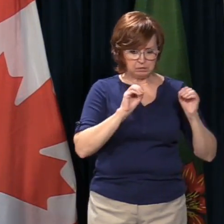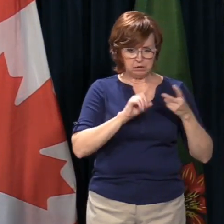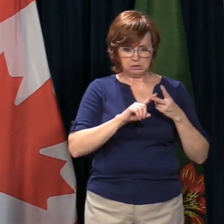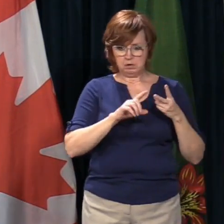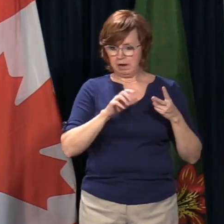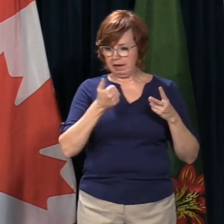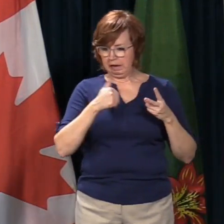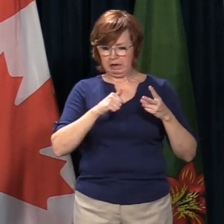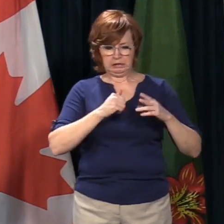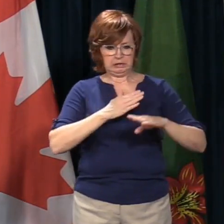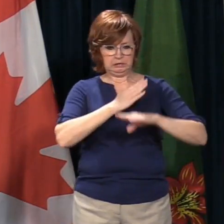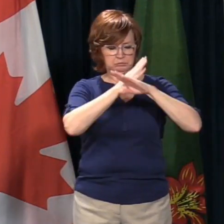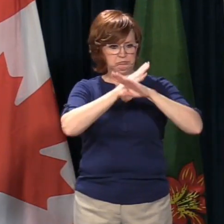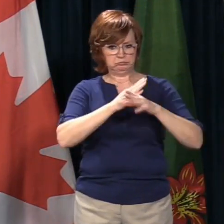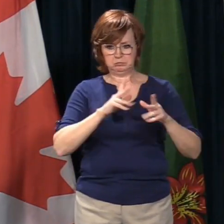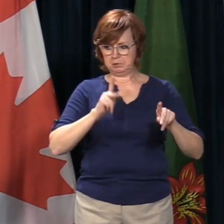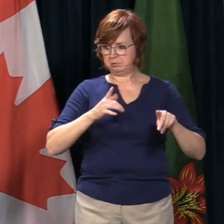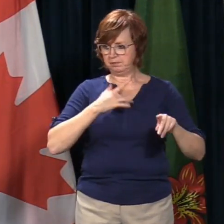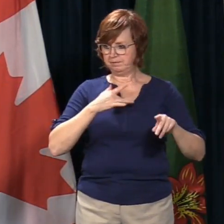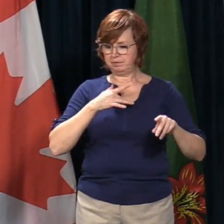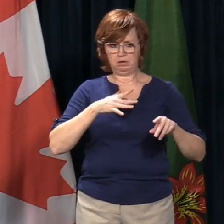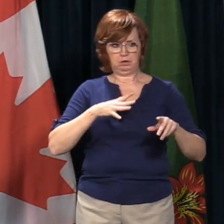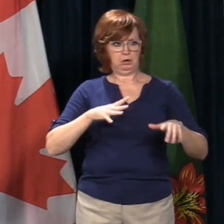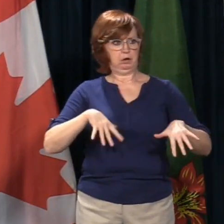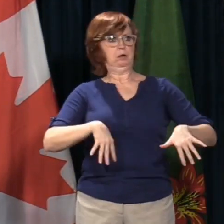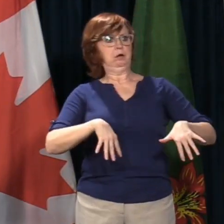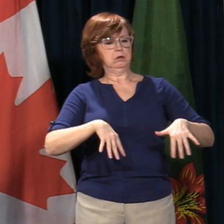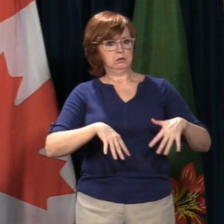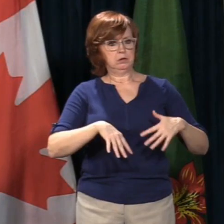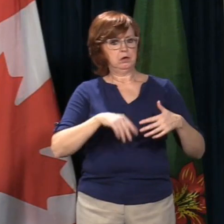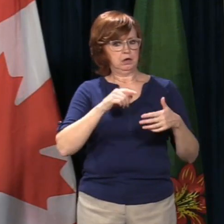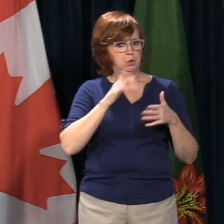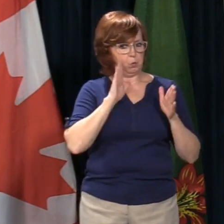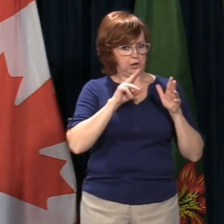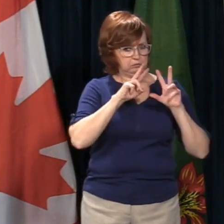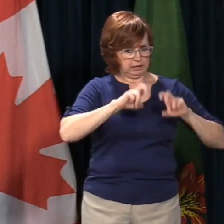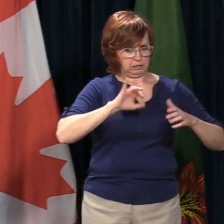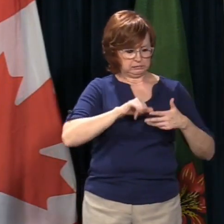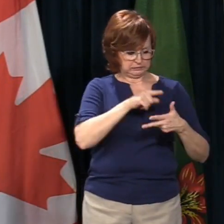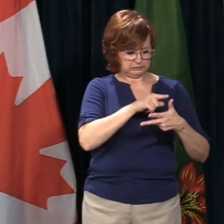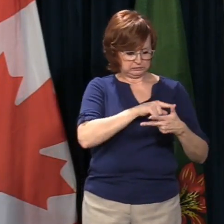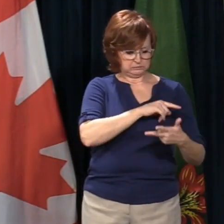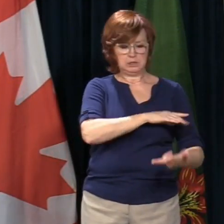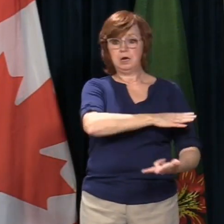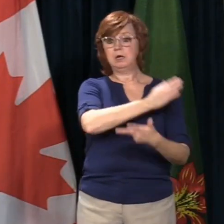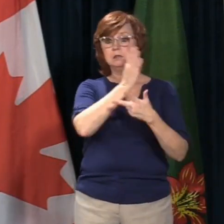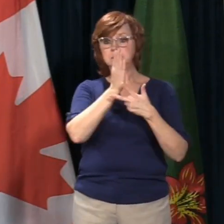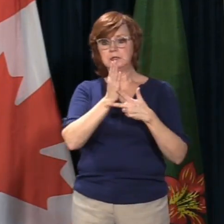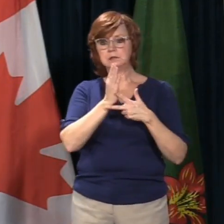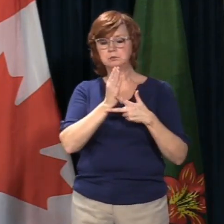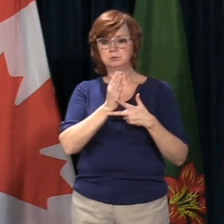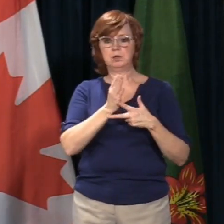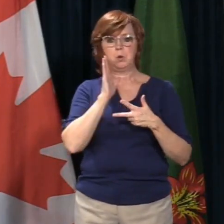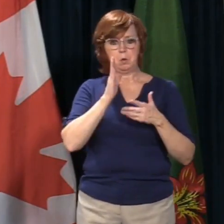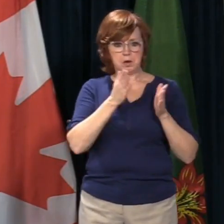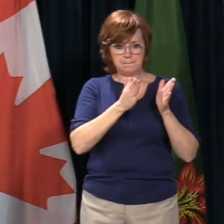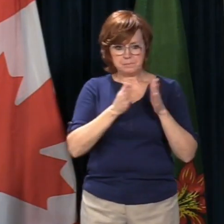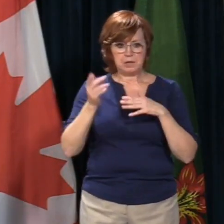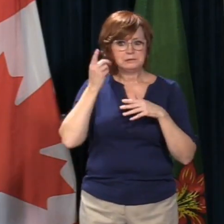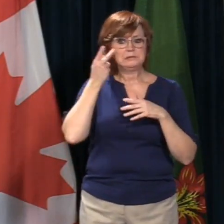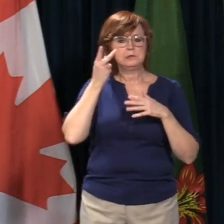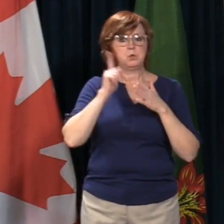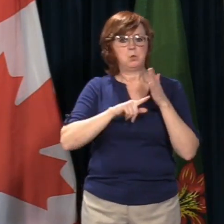the pathways that exist. A second piece is looking forward and what we might be doing differently or doing more of,